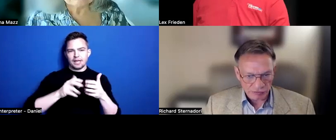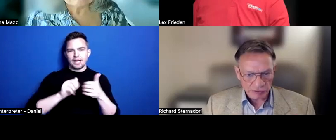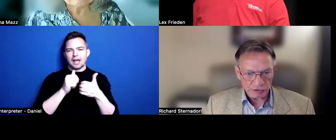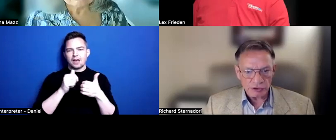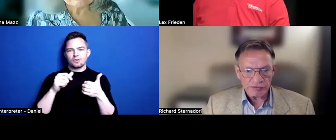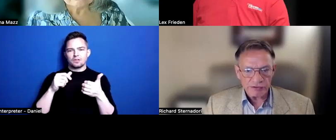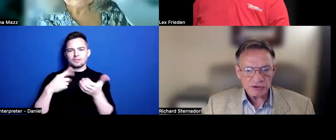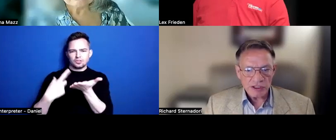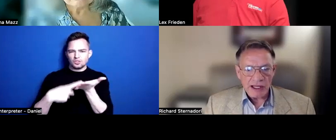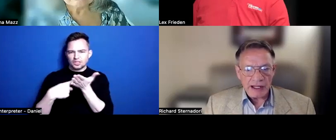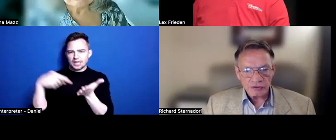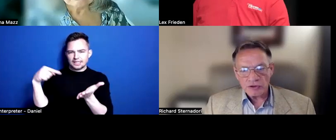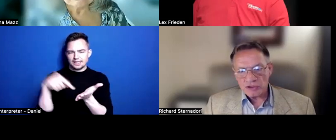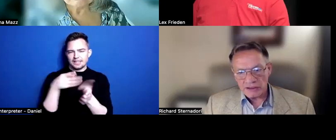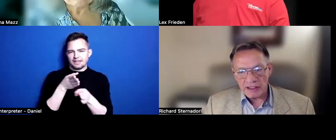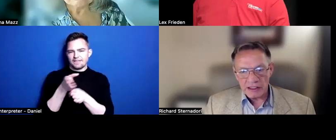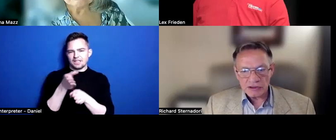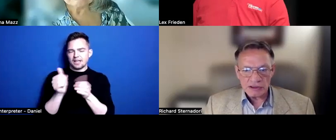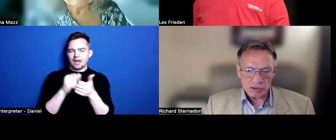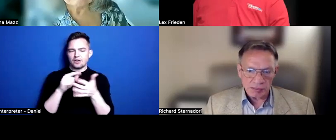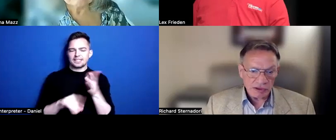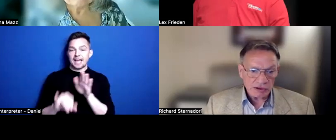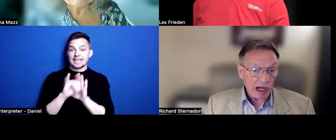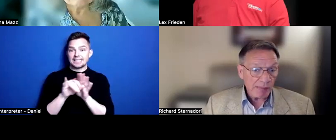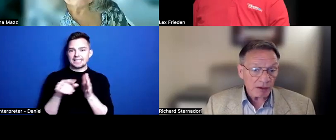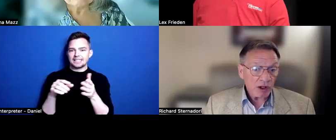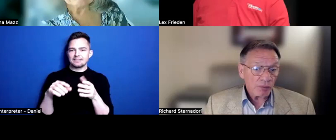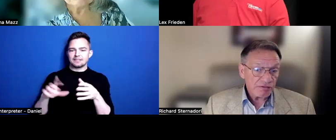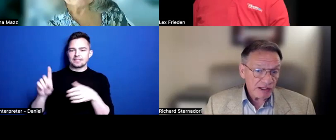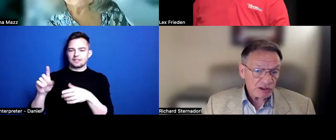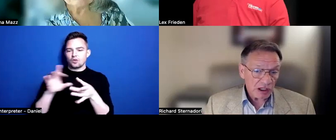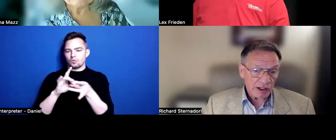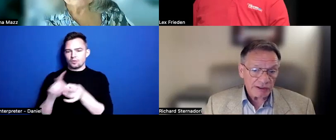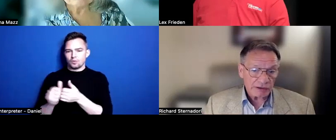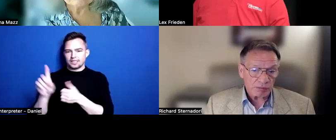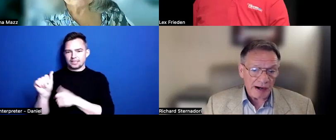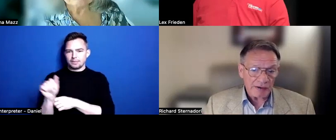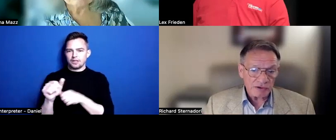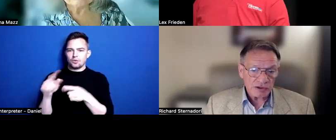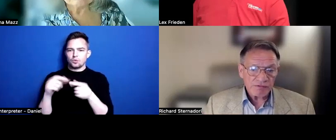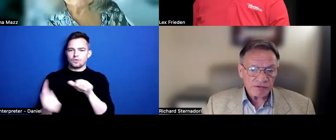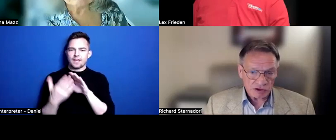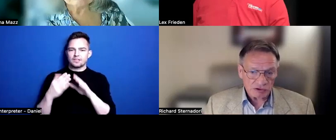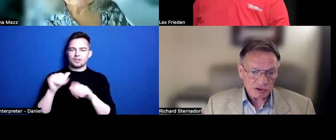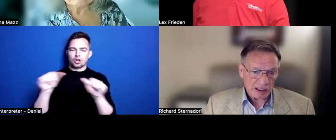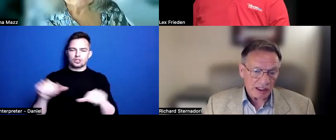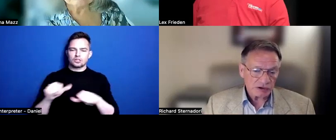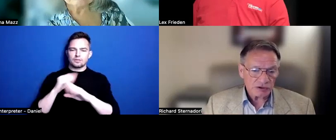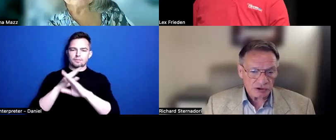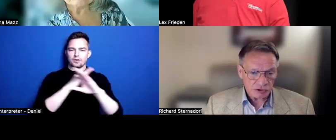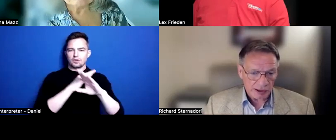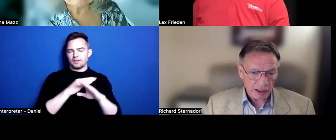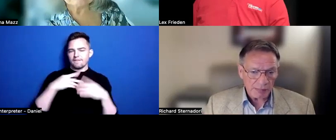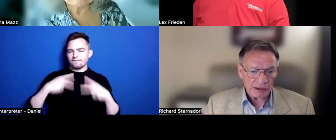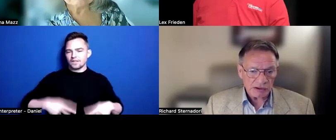this field, in your fields? How do those identities and disabilities compound when facing architectural barriers, physical,